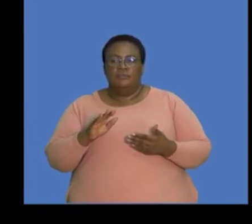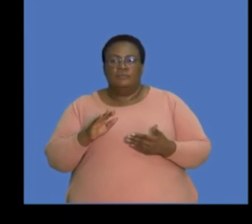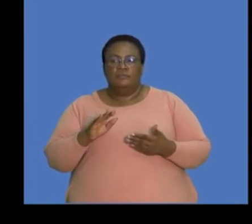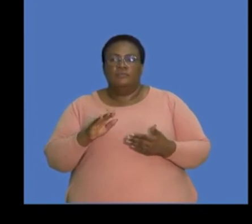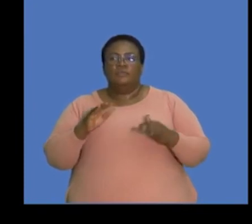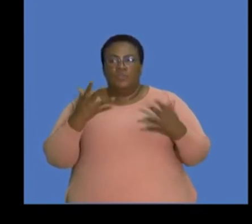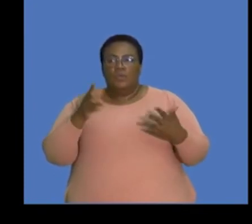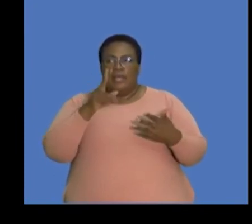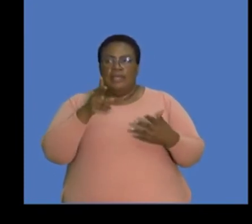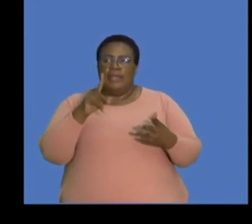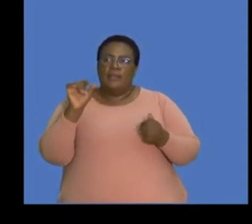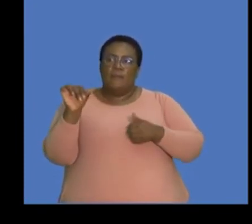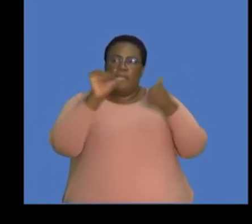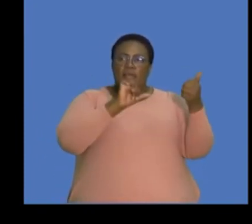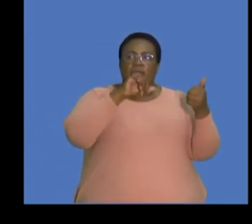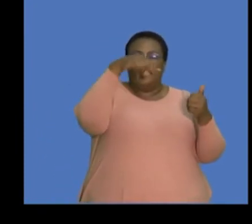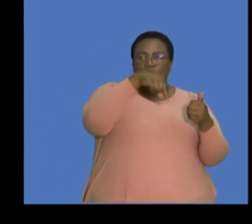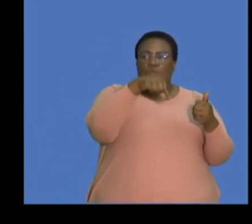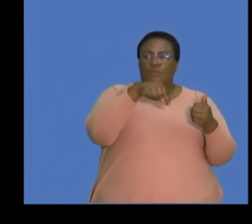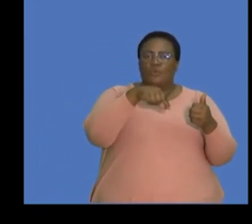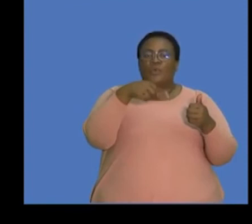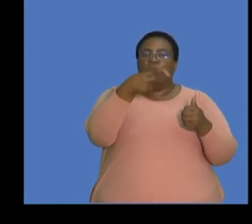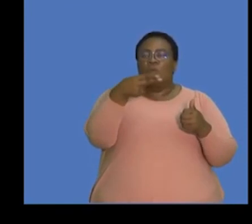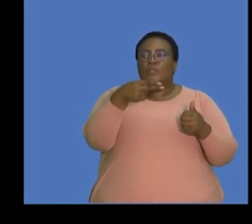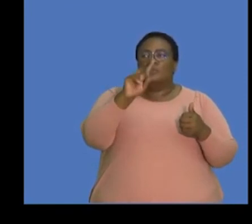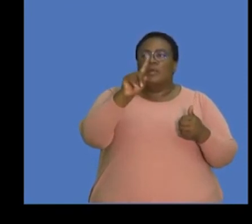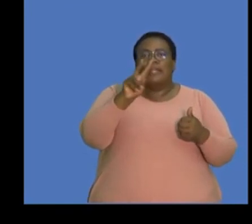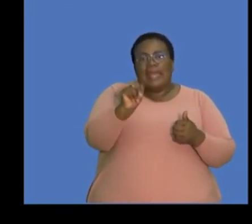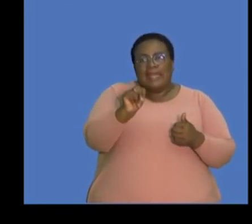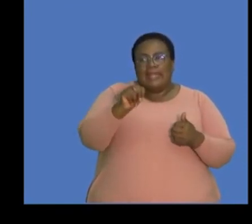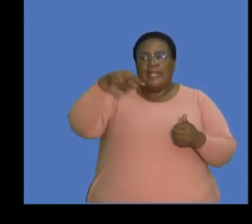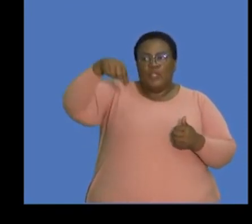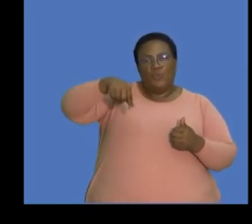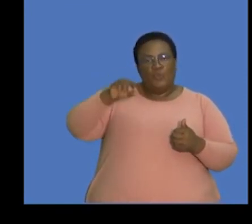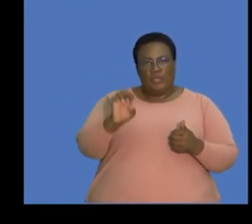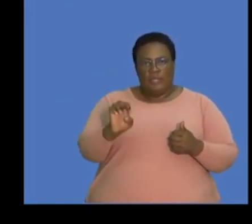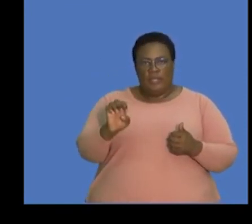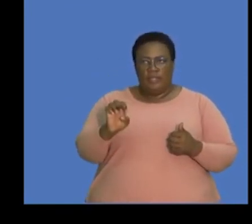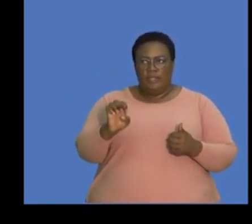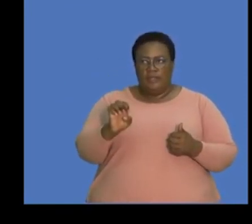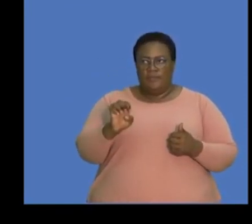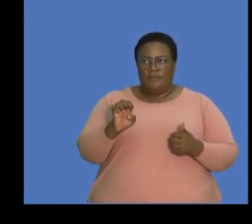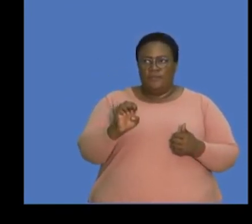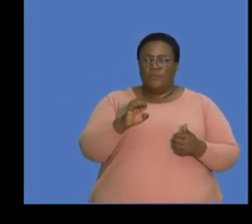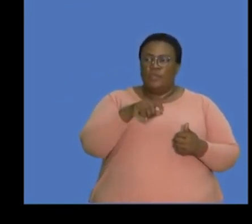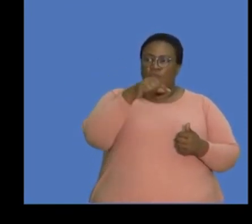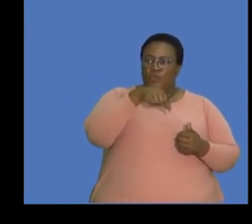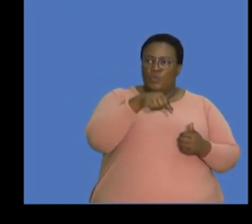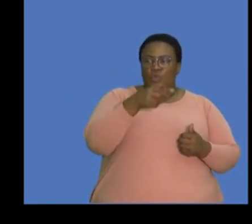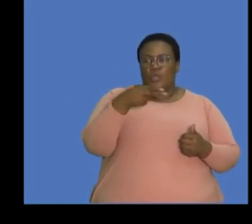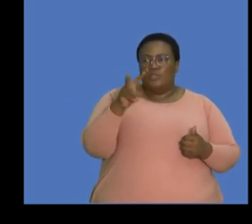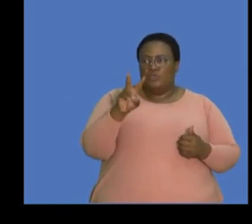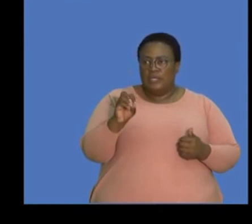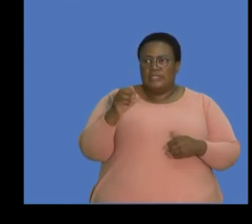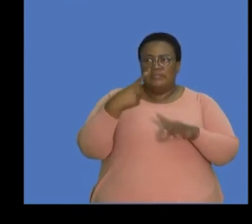removed, right? So we go back to the quantization. Q is equals to NQE, all right? So